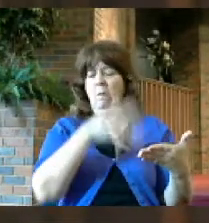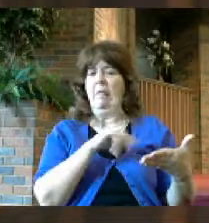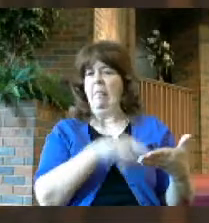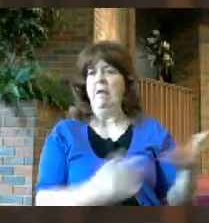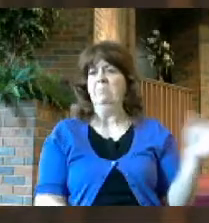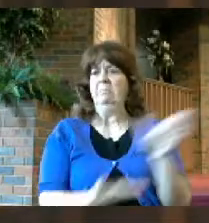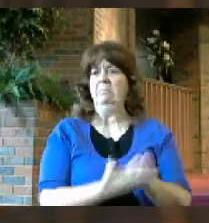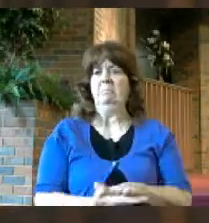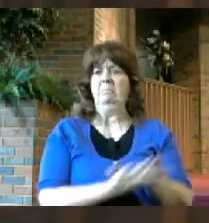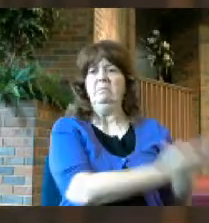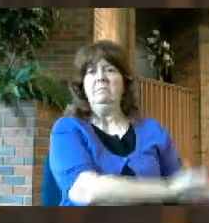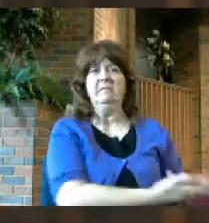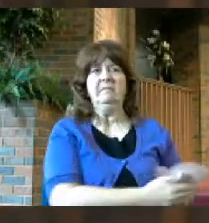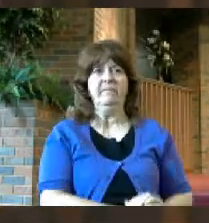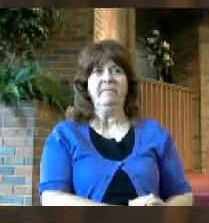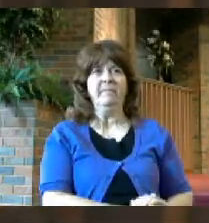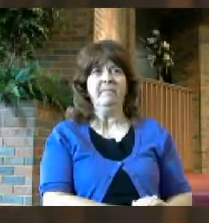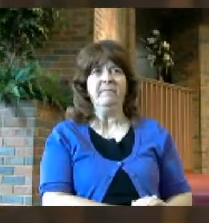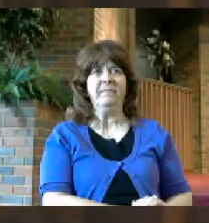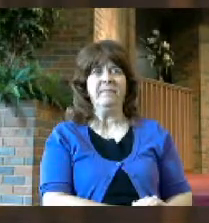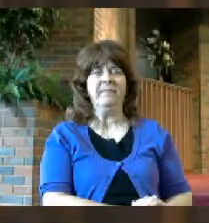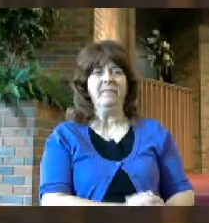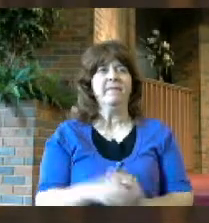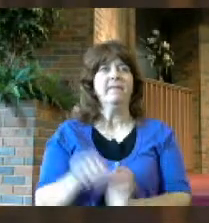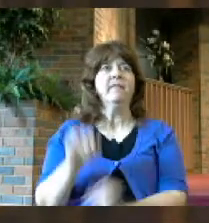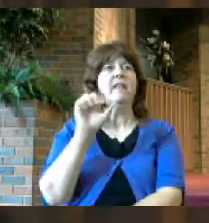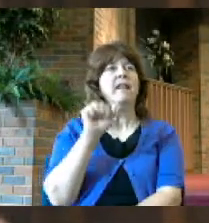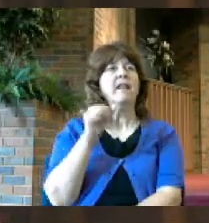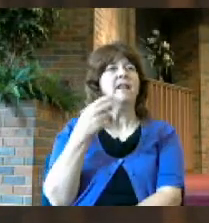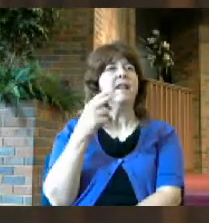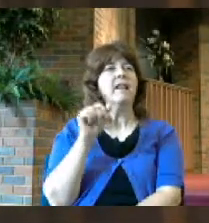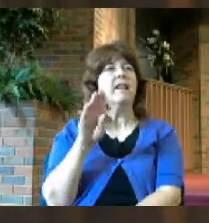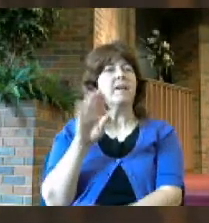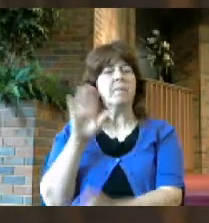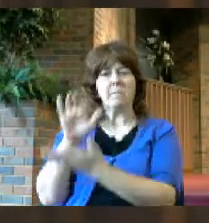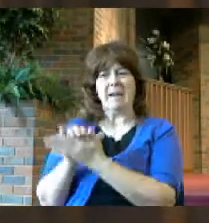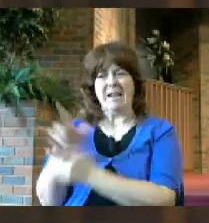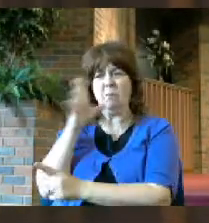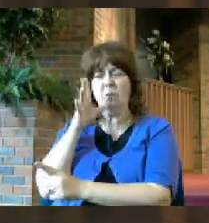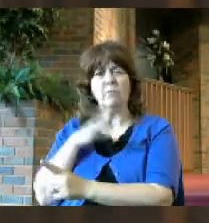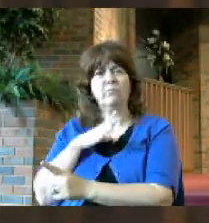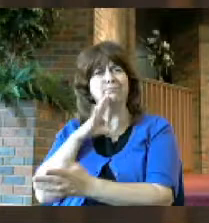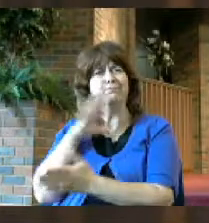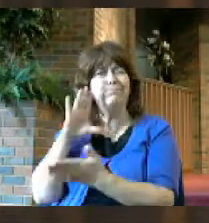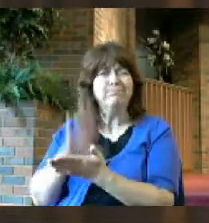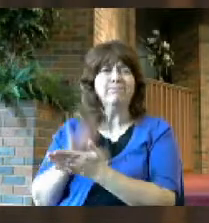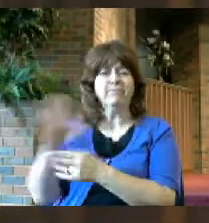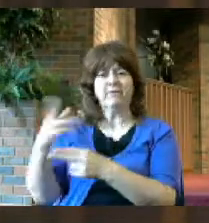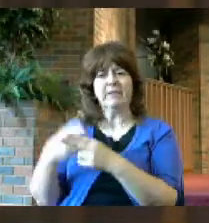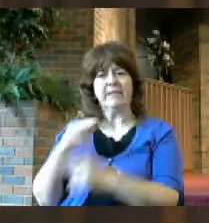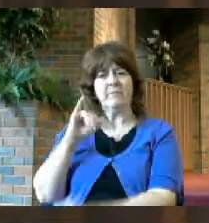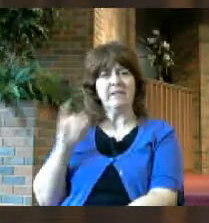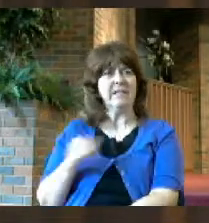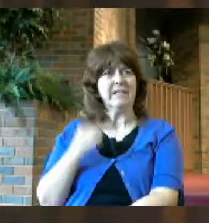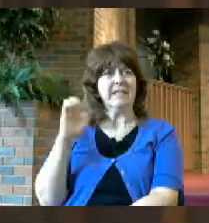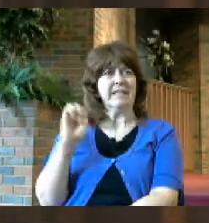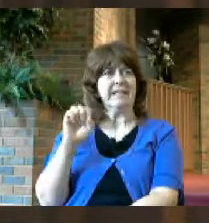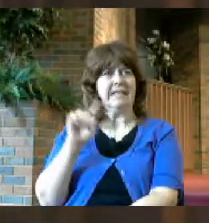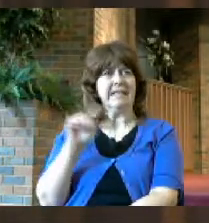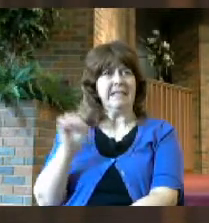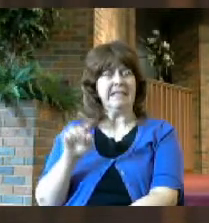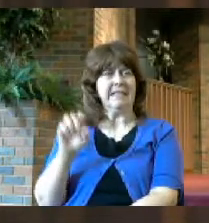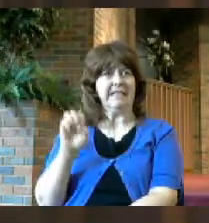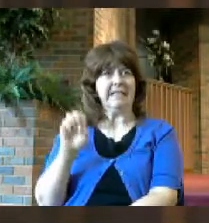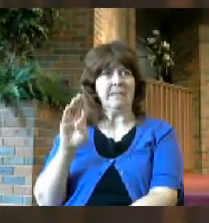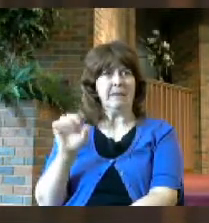Ahab was married to a woman named Jezebel. Jezebel was an evil woman. She was, first of all, not of the people. She didn't come from Israel, which